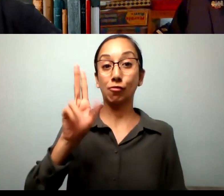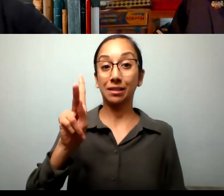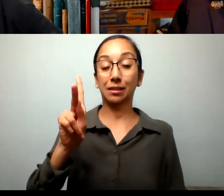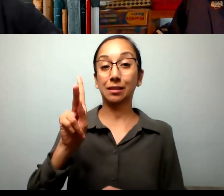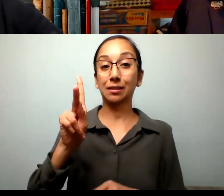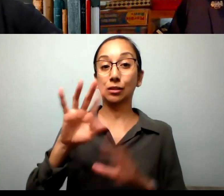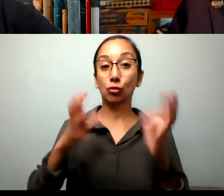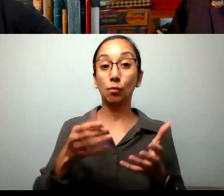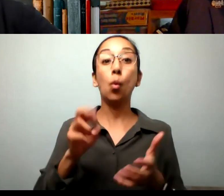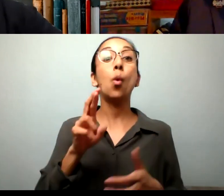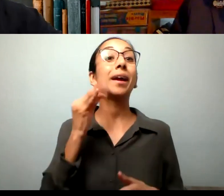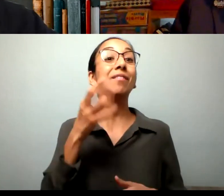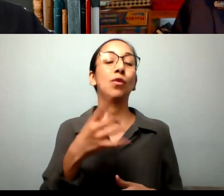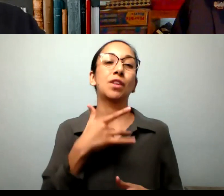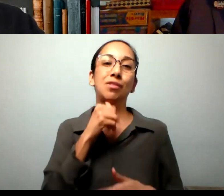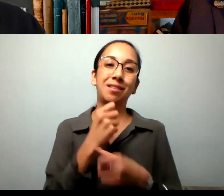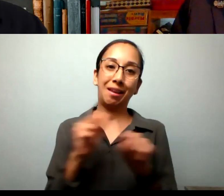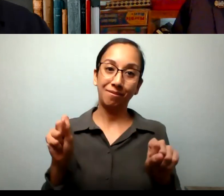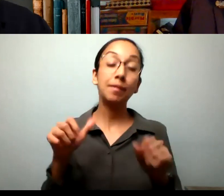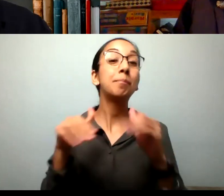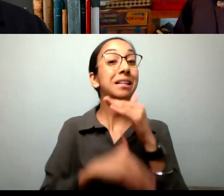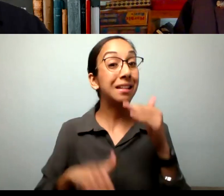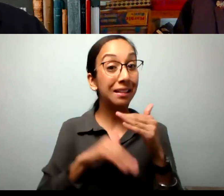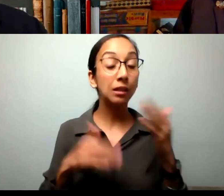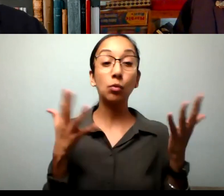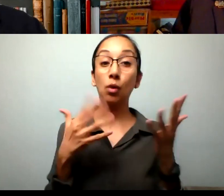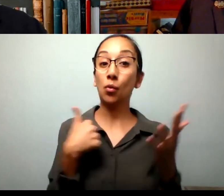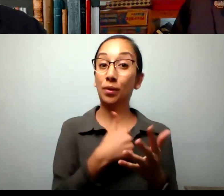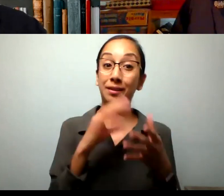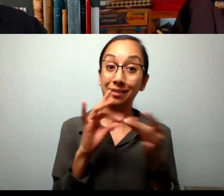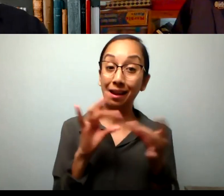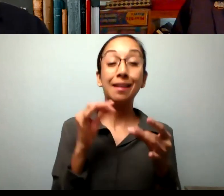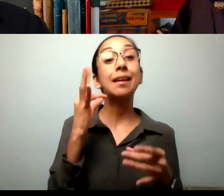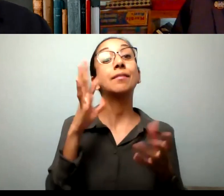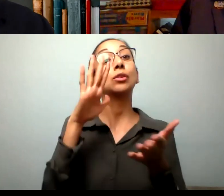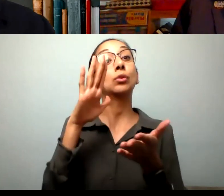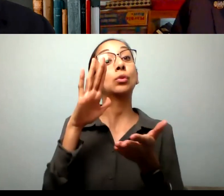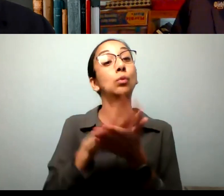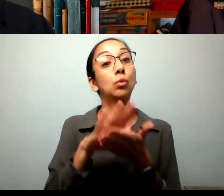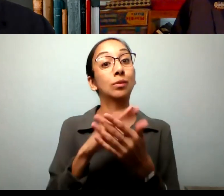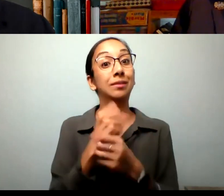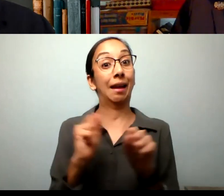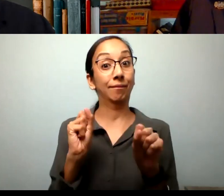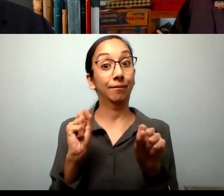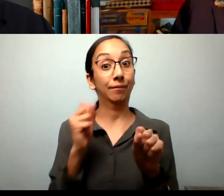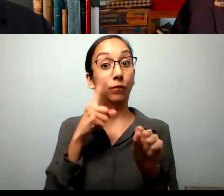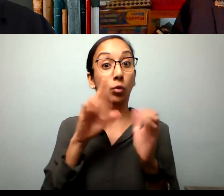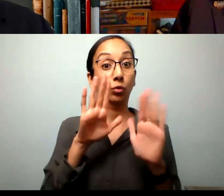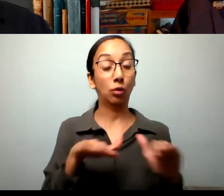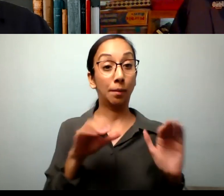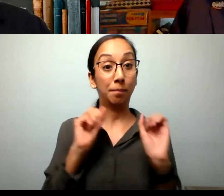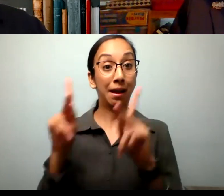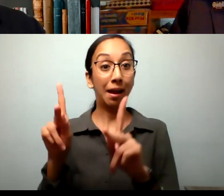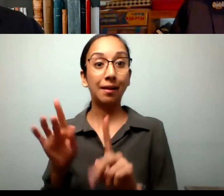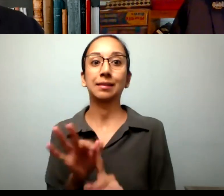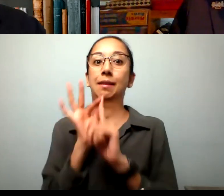feel unsafe. So basically, what we're saying is that when the schools are safe enough for children to come back, except